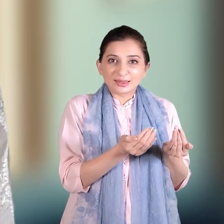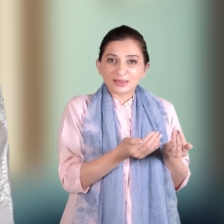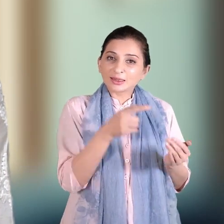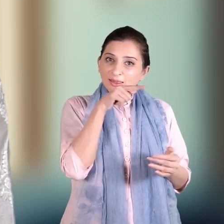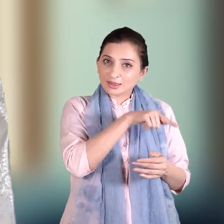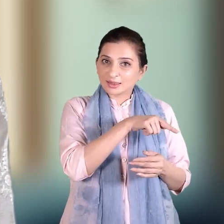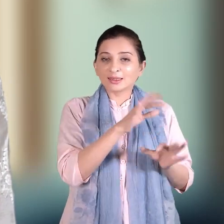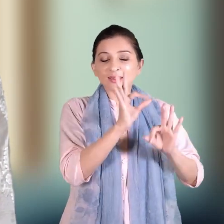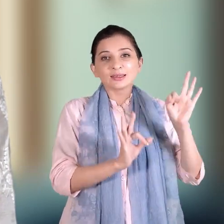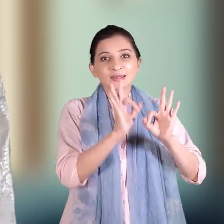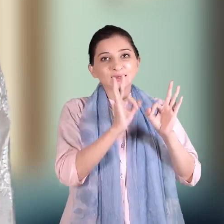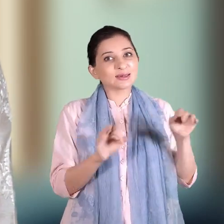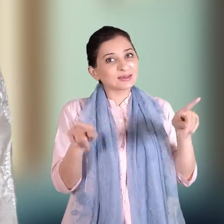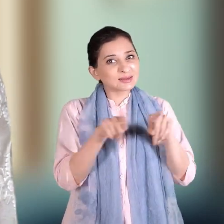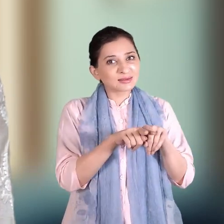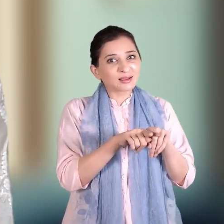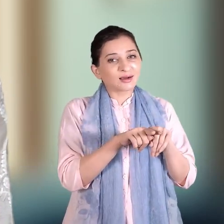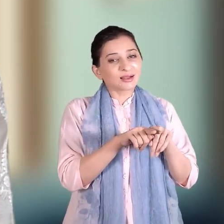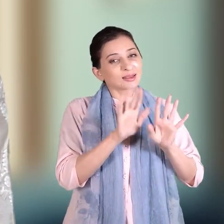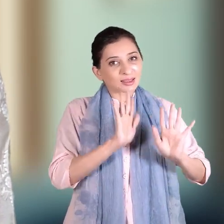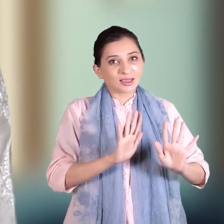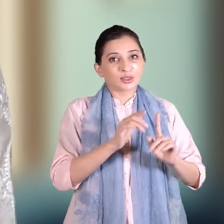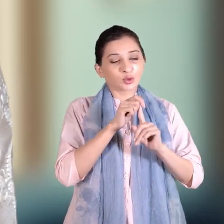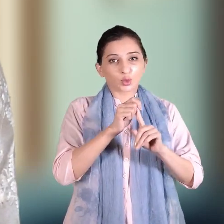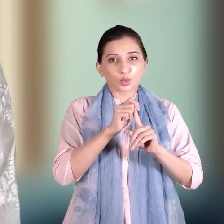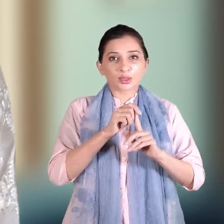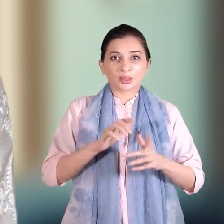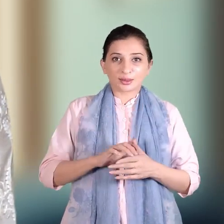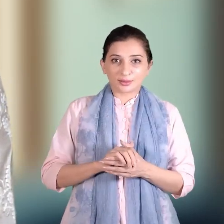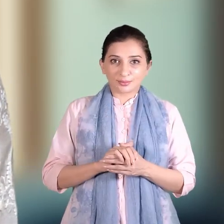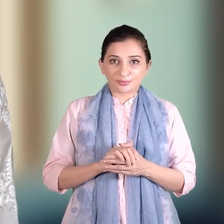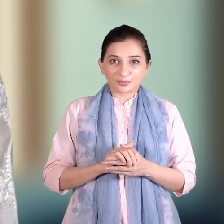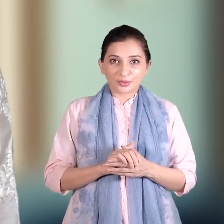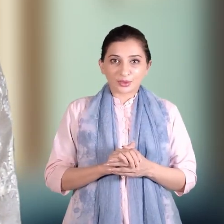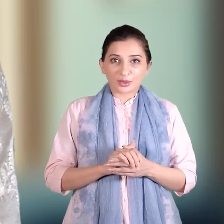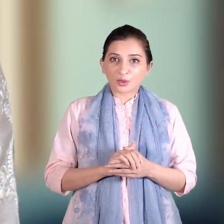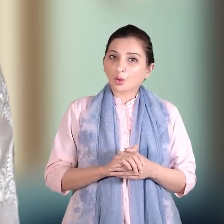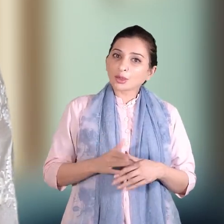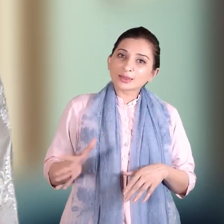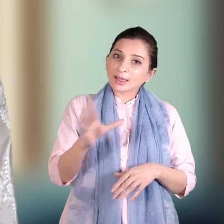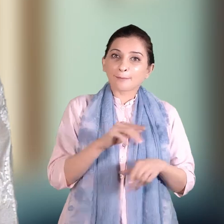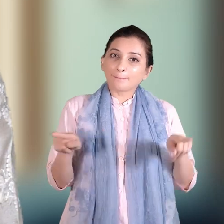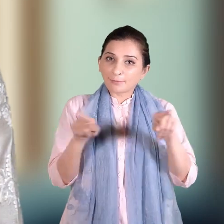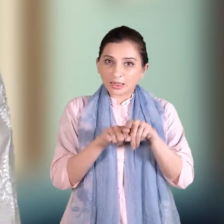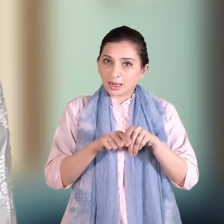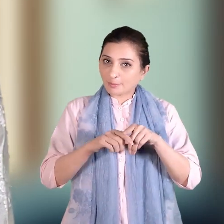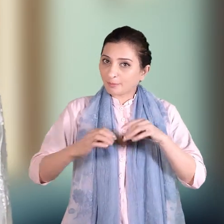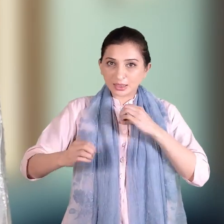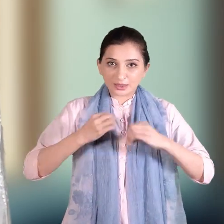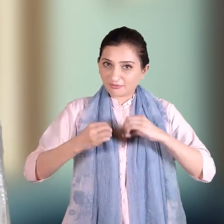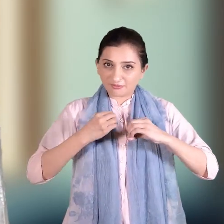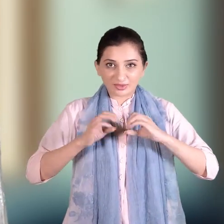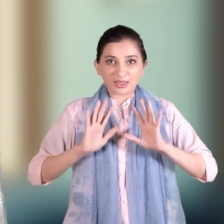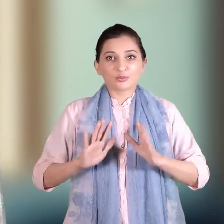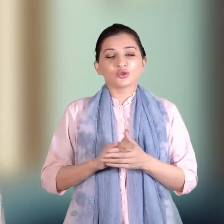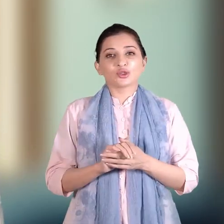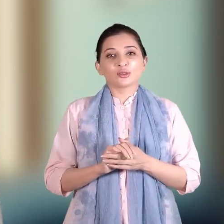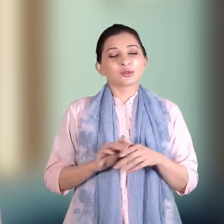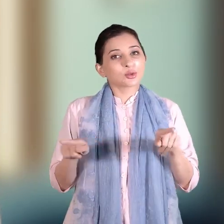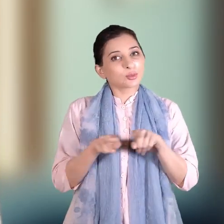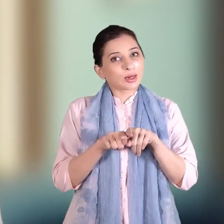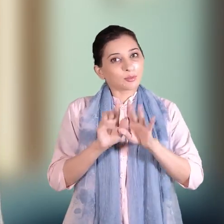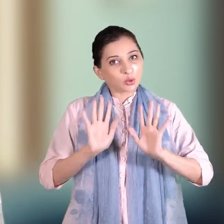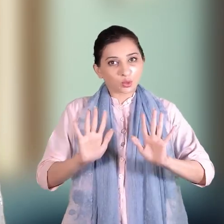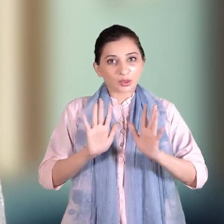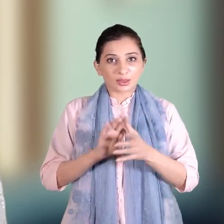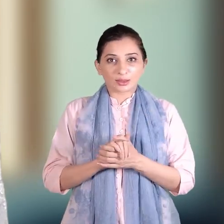feelings. It is okay and it's completely human to experience these feelings. And so at the